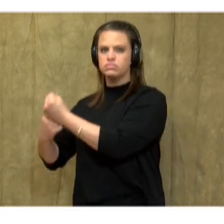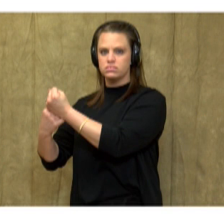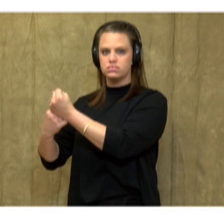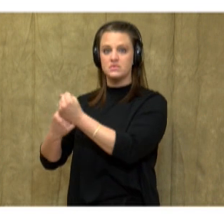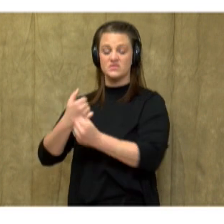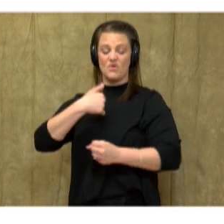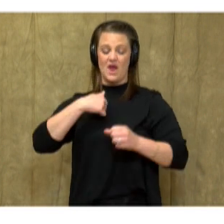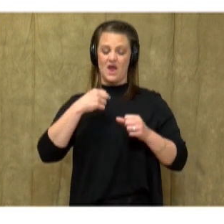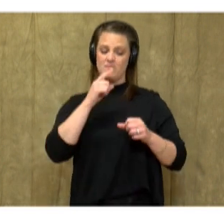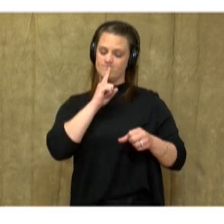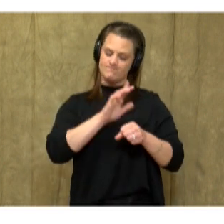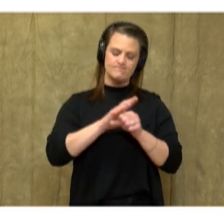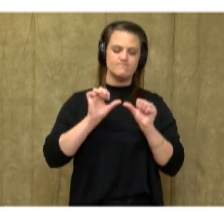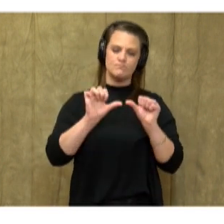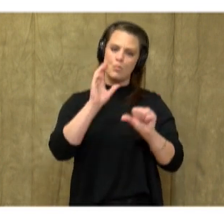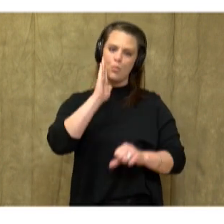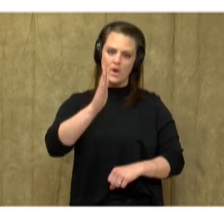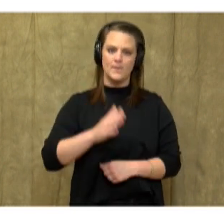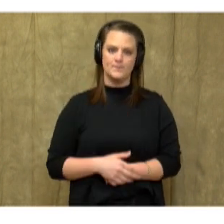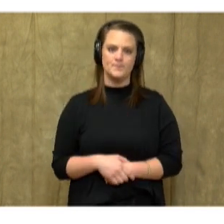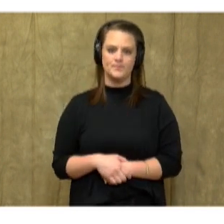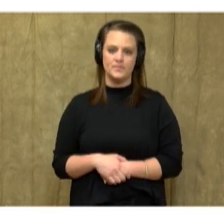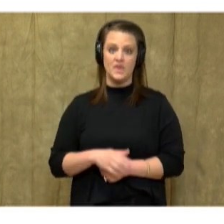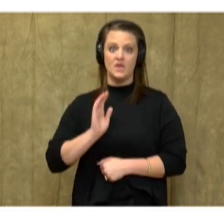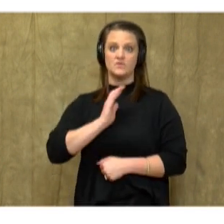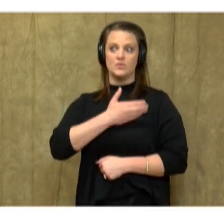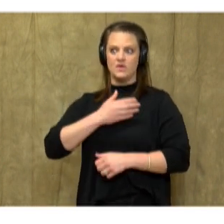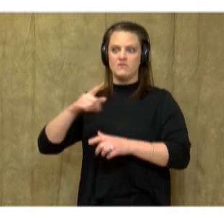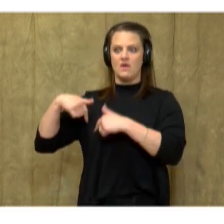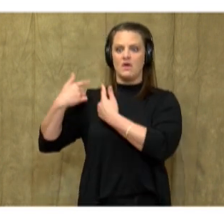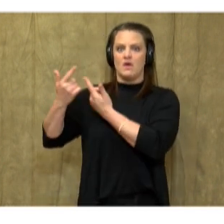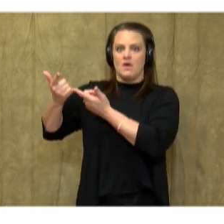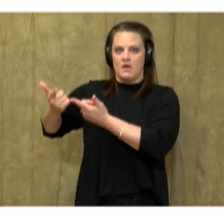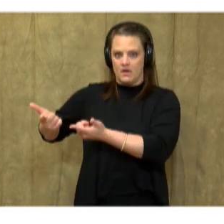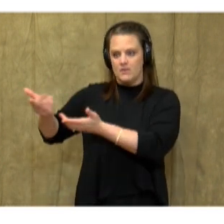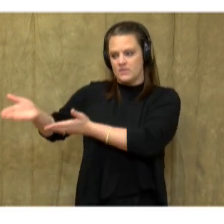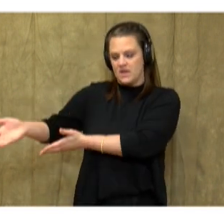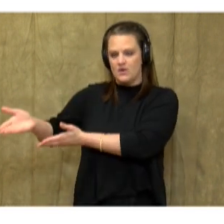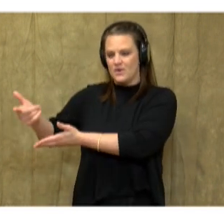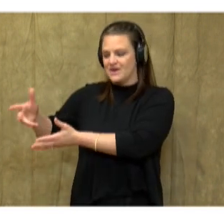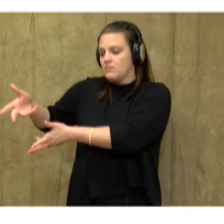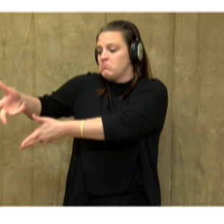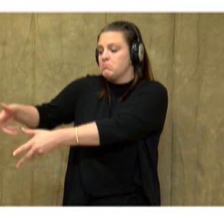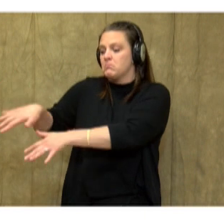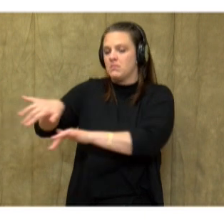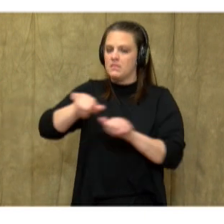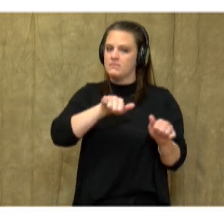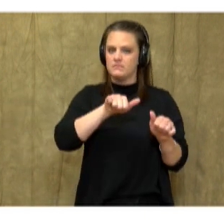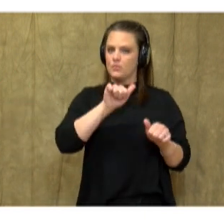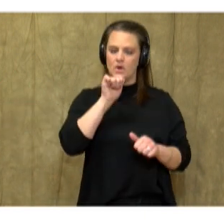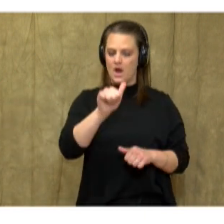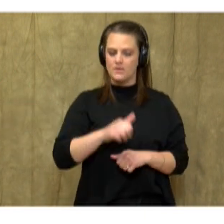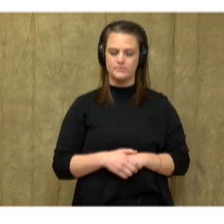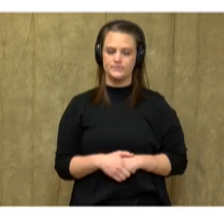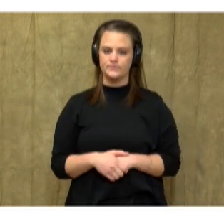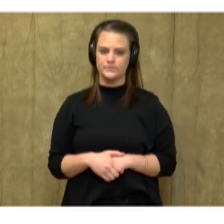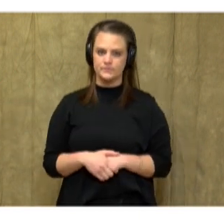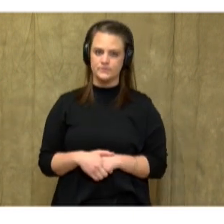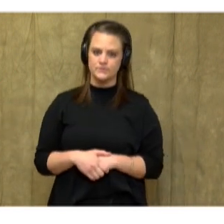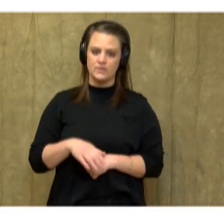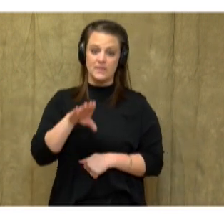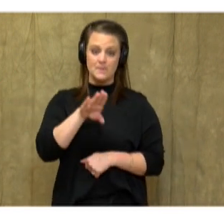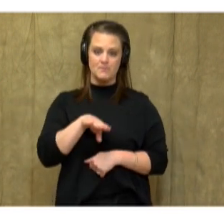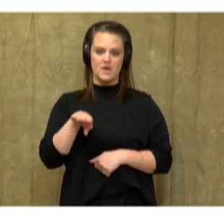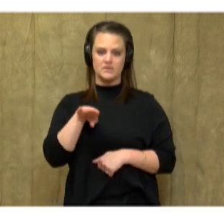that promise. So we've been there, we've been helping them, and he says we're not going to abandon them, we have a promise to keep. If you look down at the